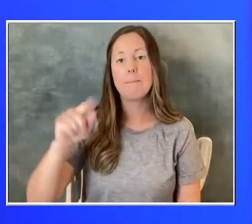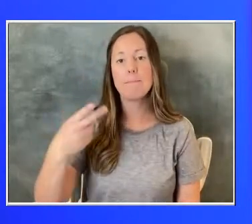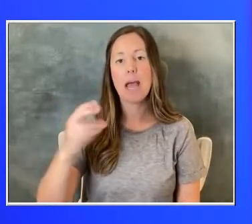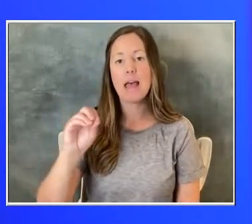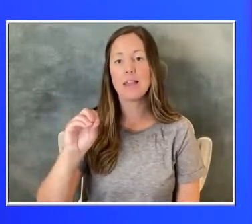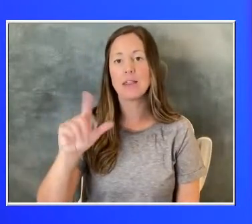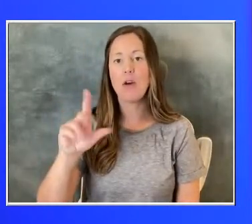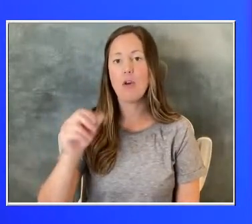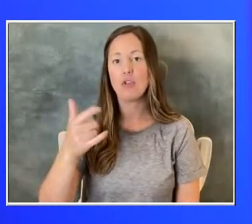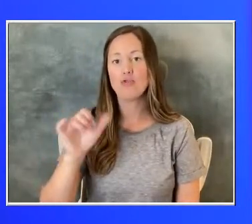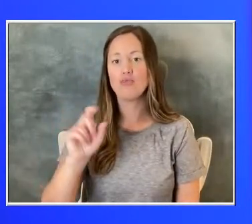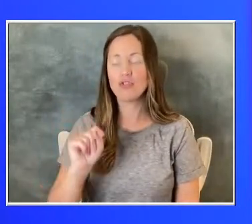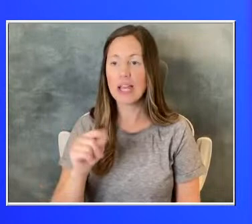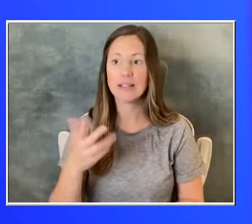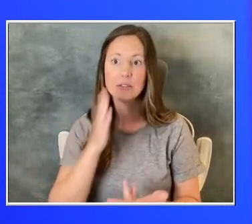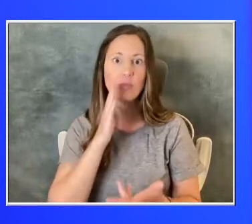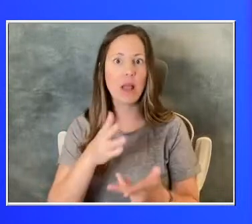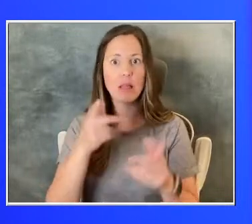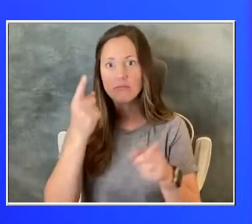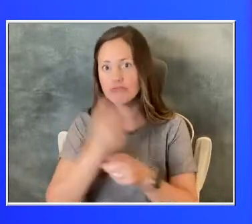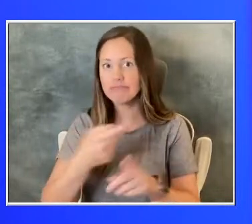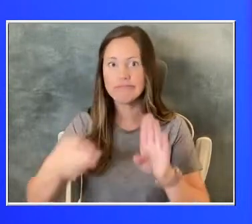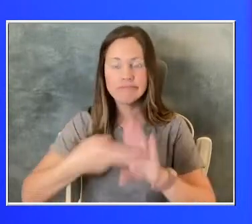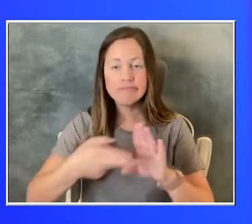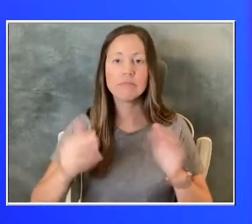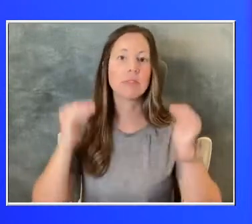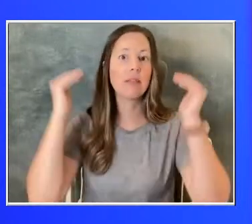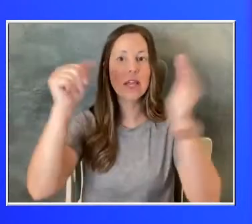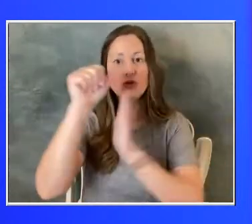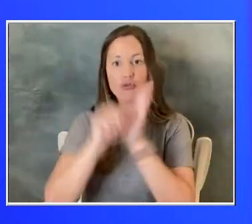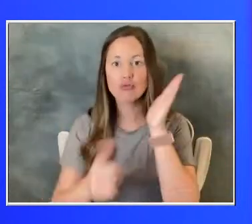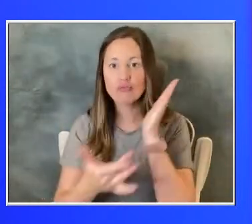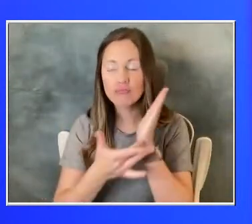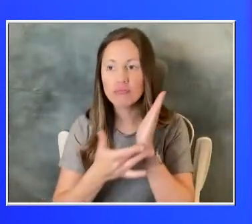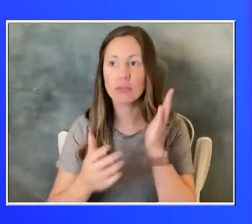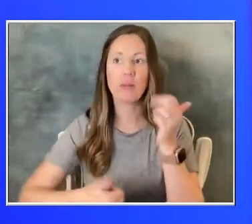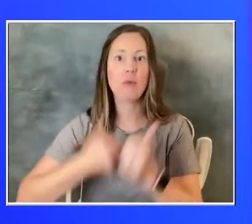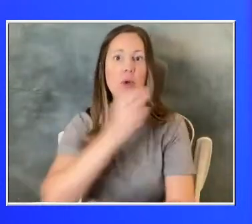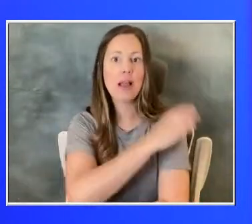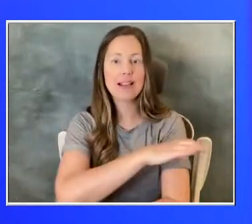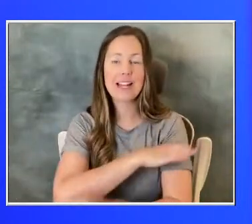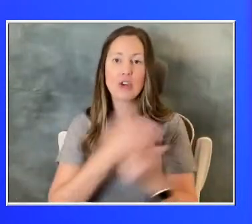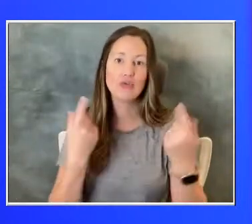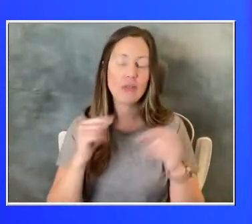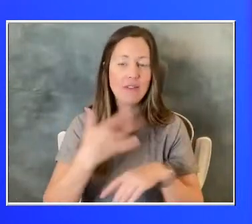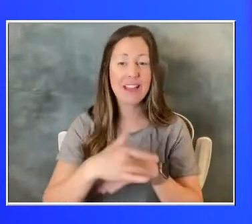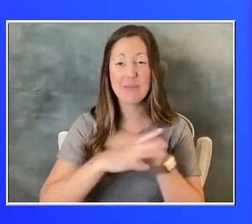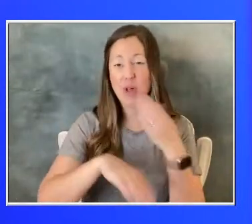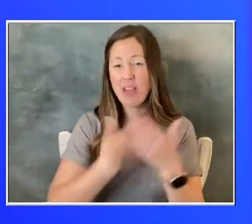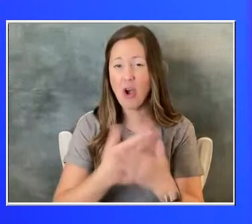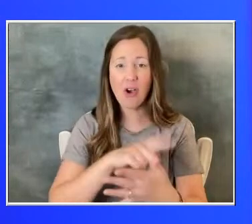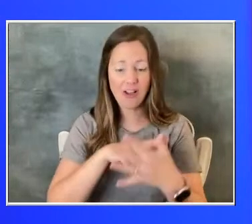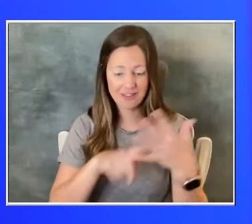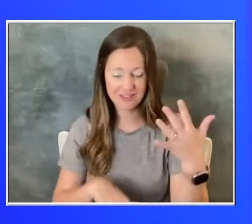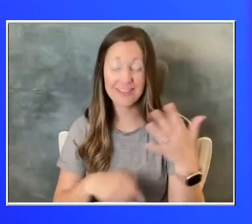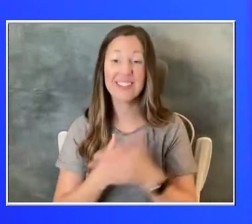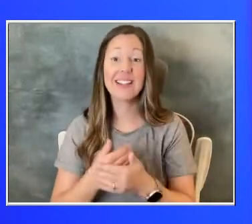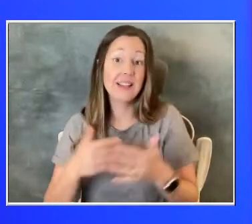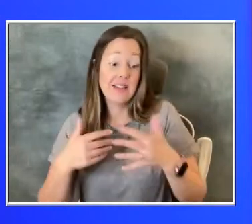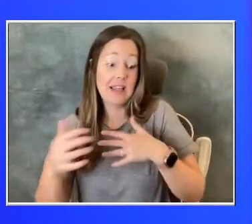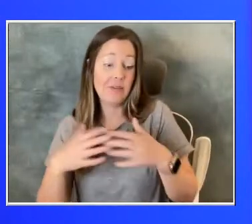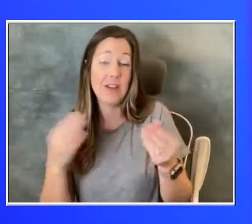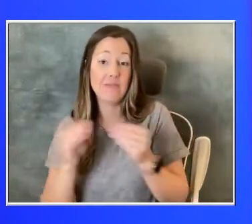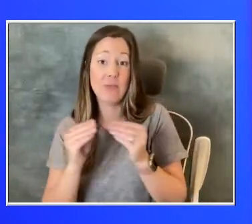advanced surgical techniques. You're going to have access to the most clinical trials available, and even other resources such as our multidisciplinary